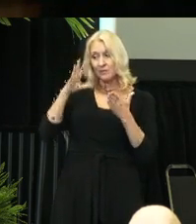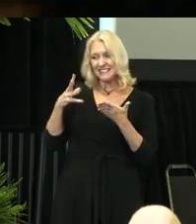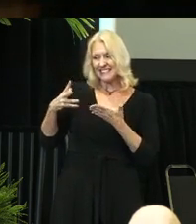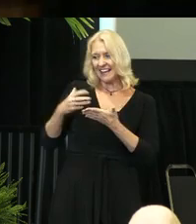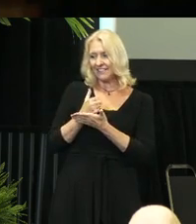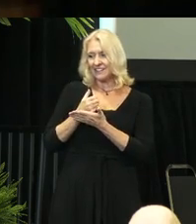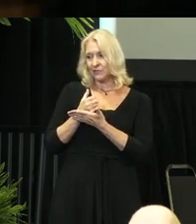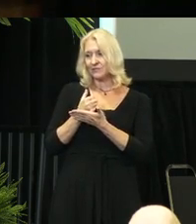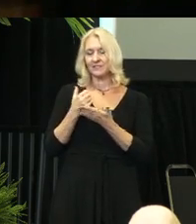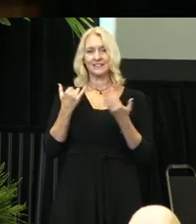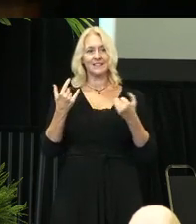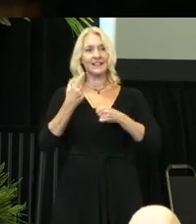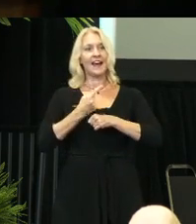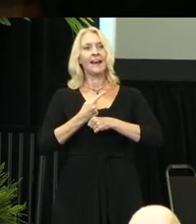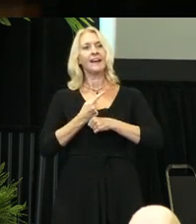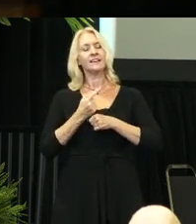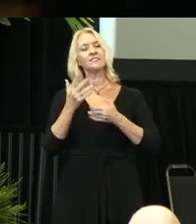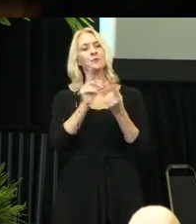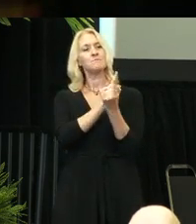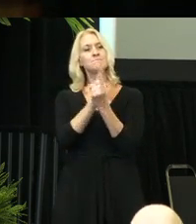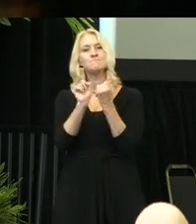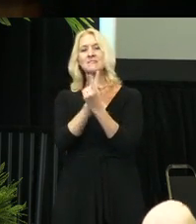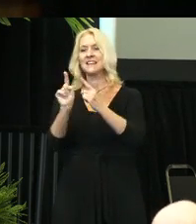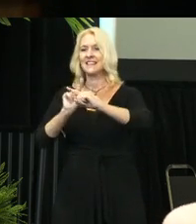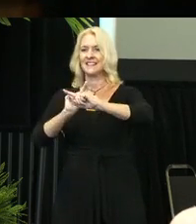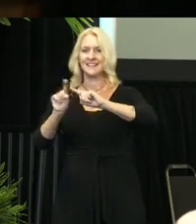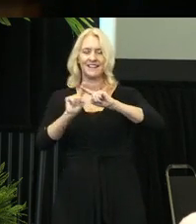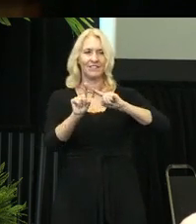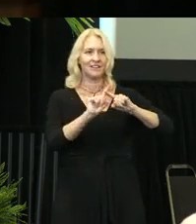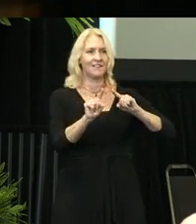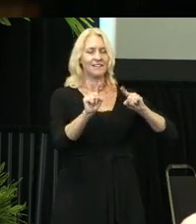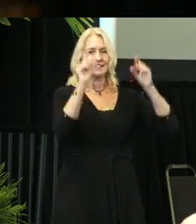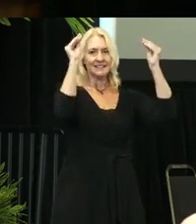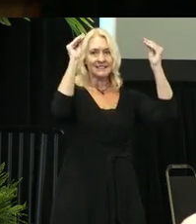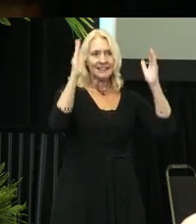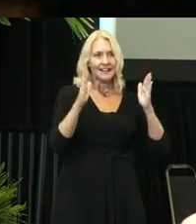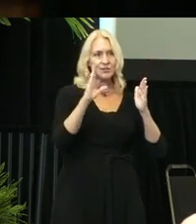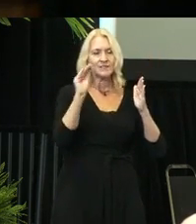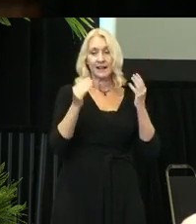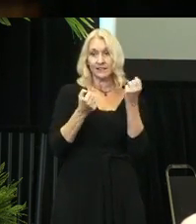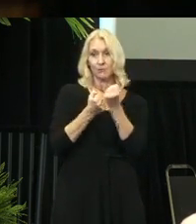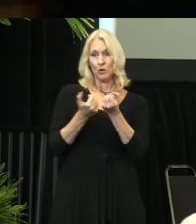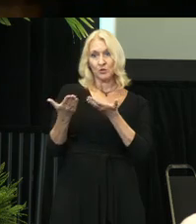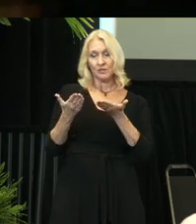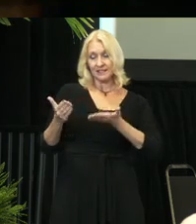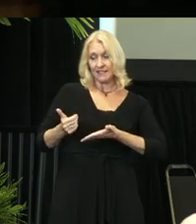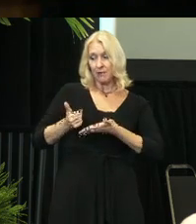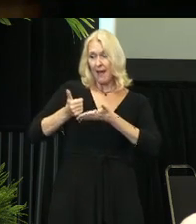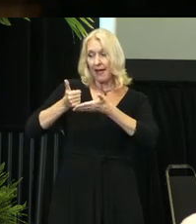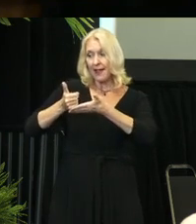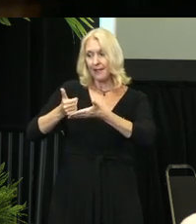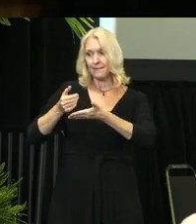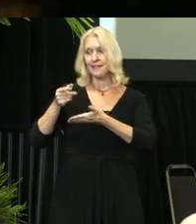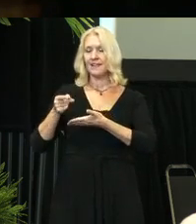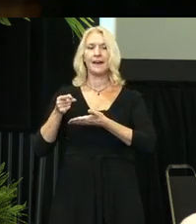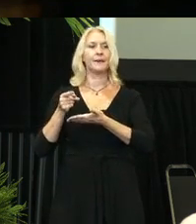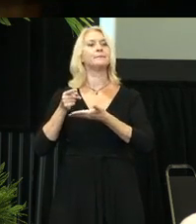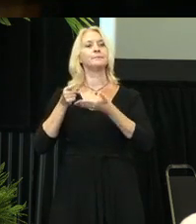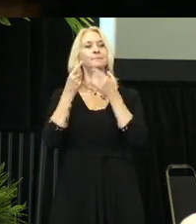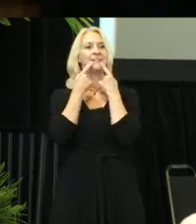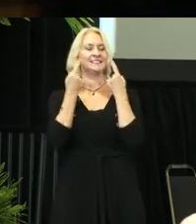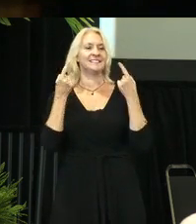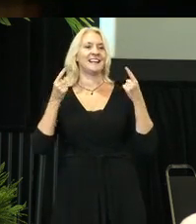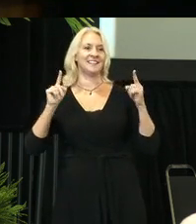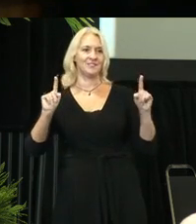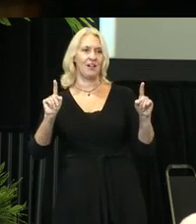tour of the amazing faculty and support services that will help you get to where you want to go. And when you